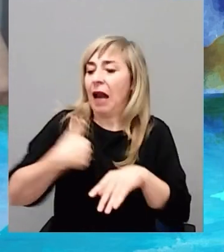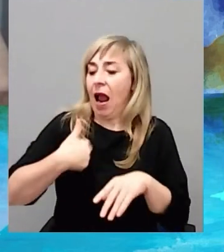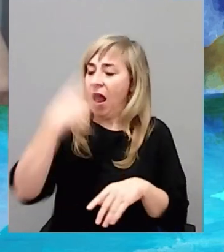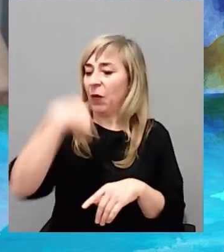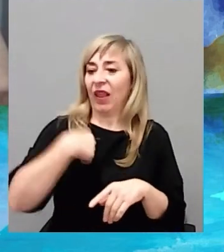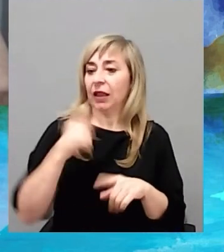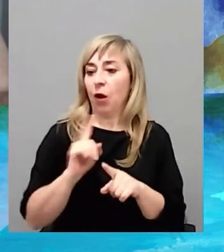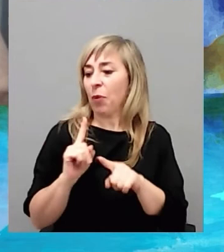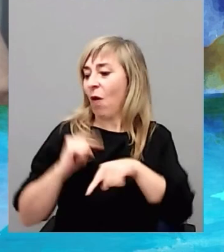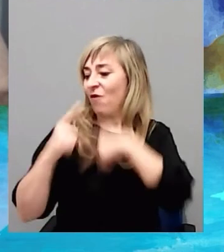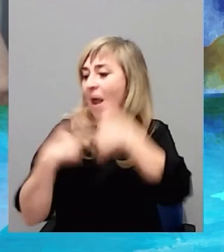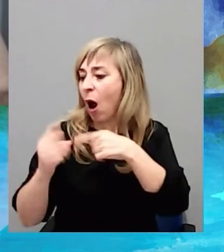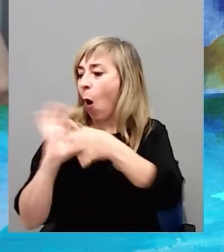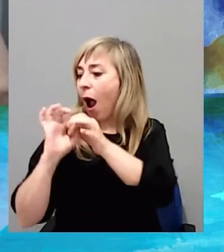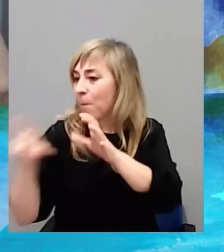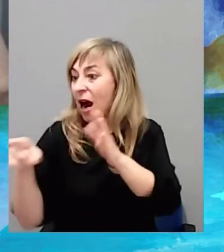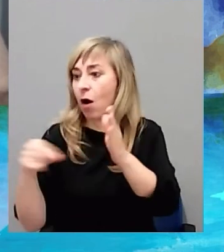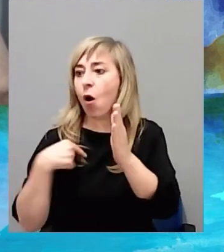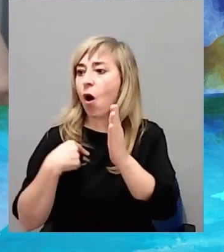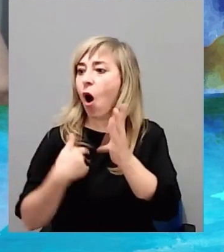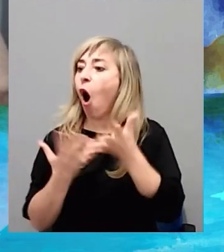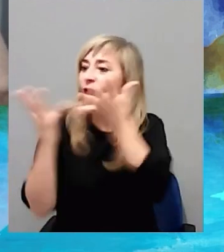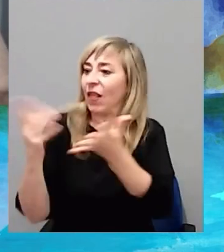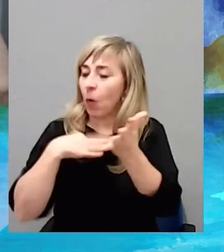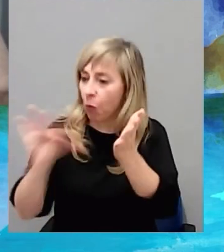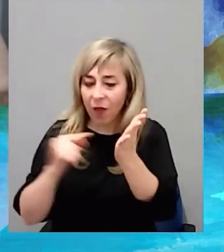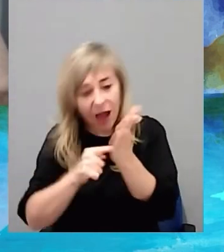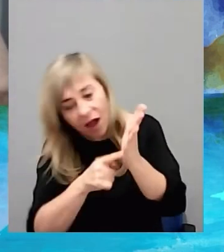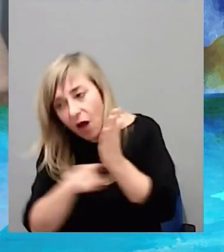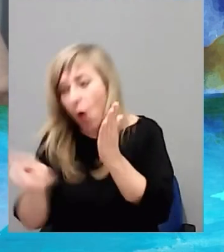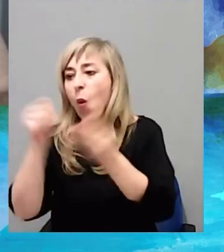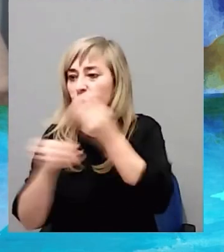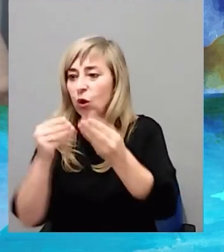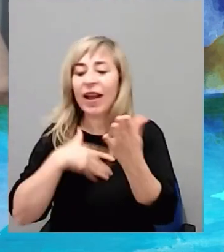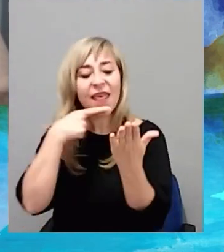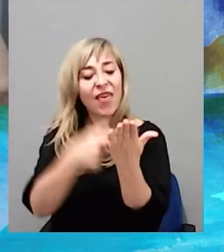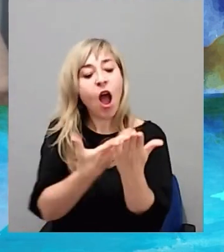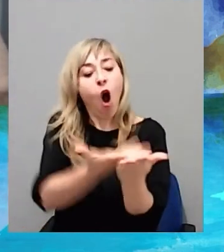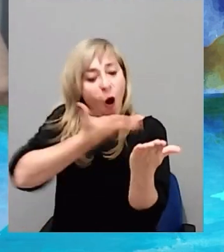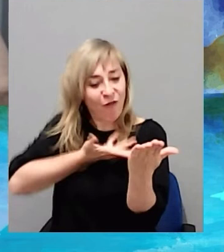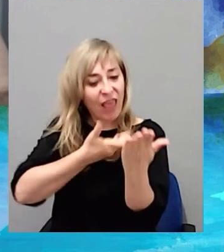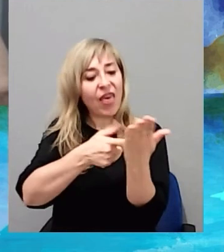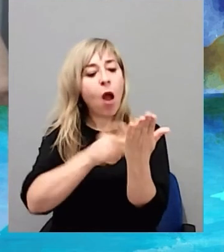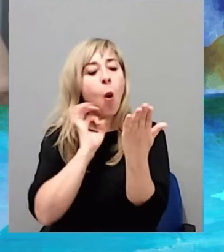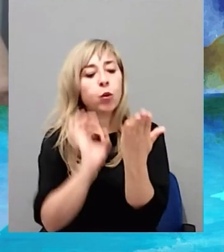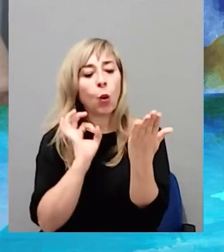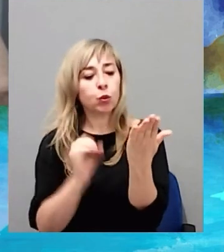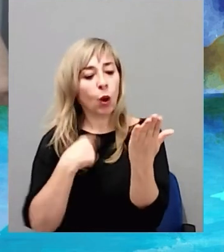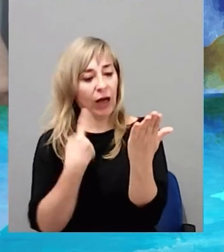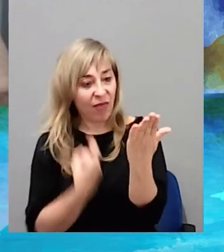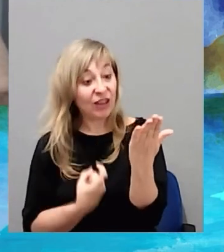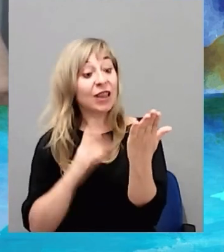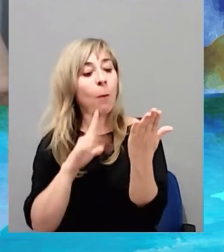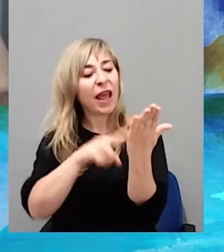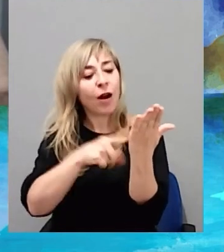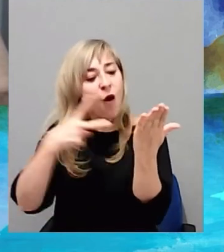member or a friend. So we do need to simplify things and not limit those possibilities. And this is all thanks